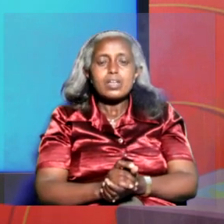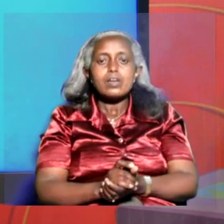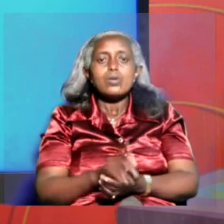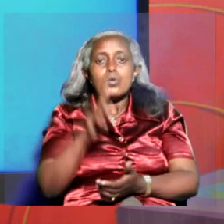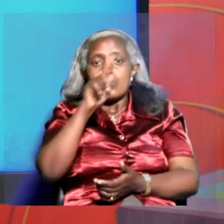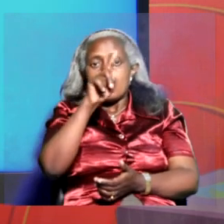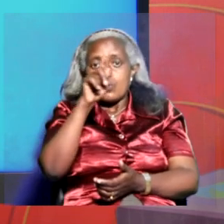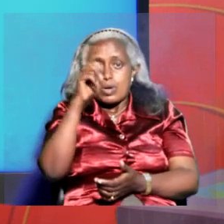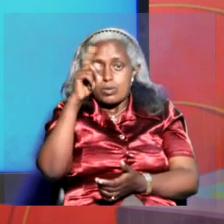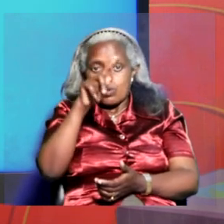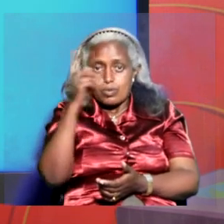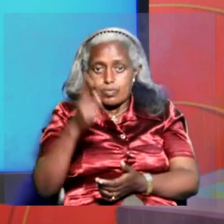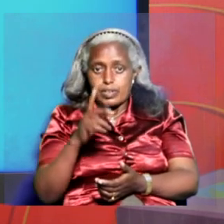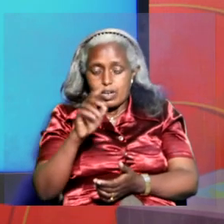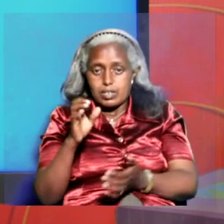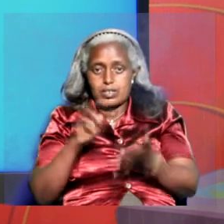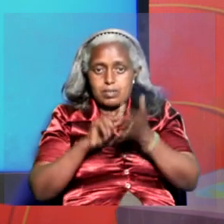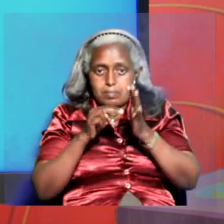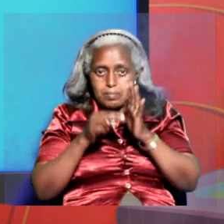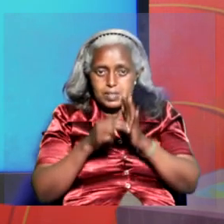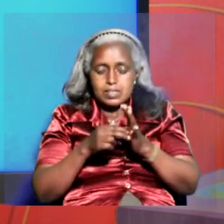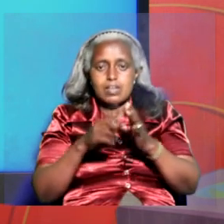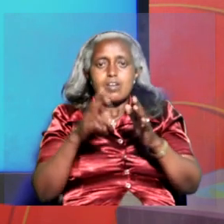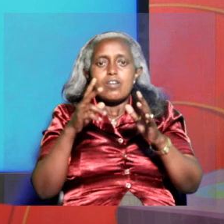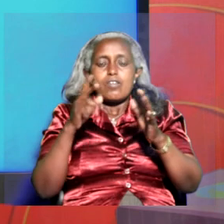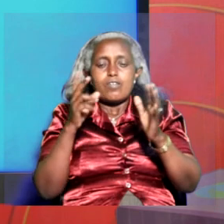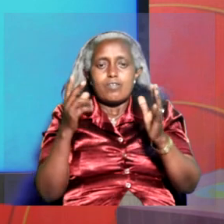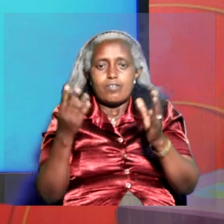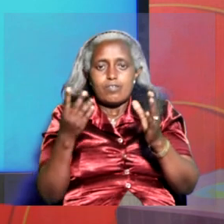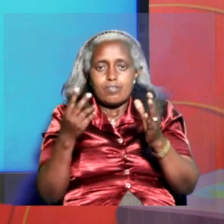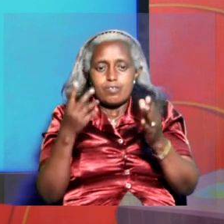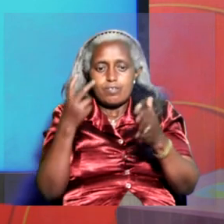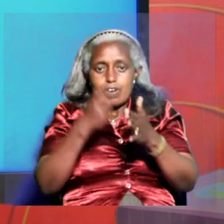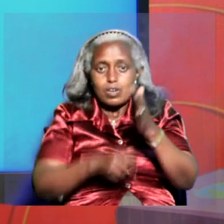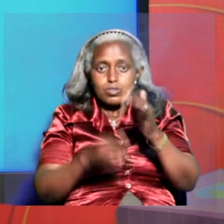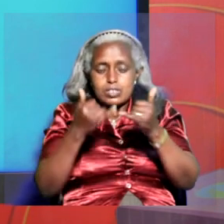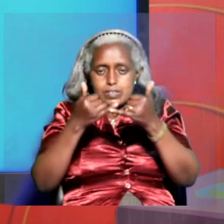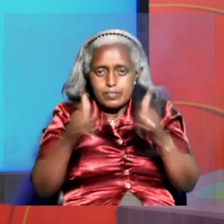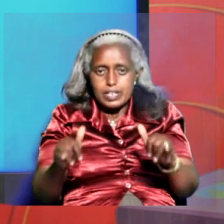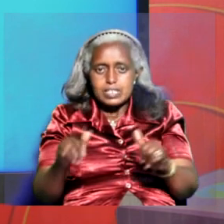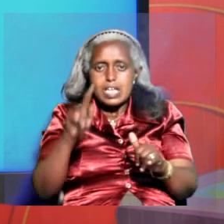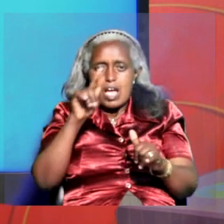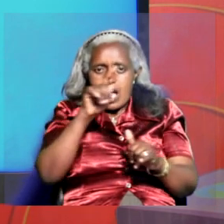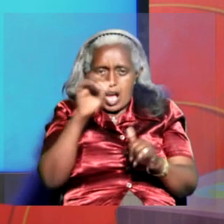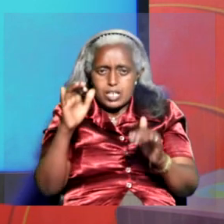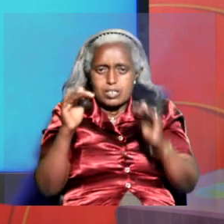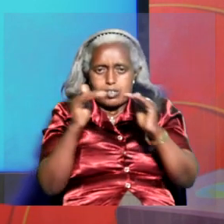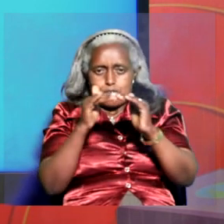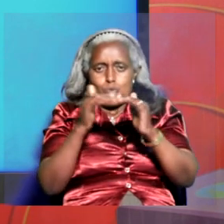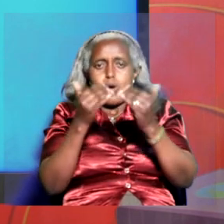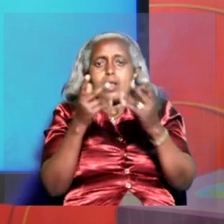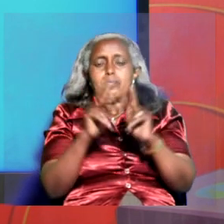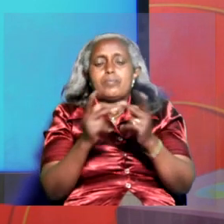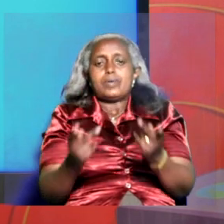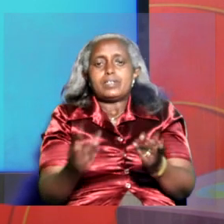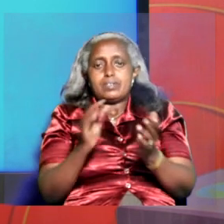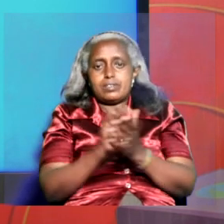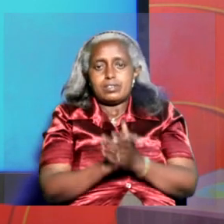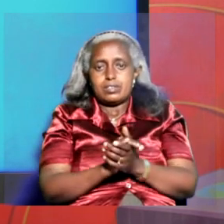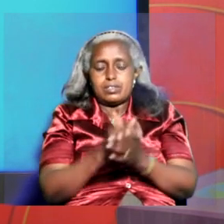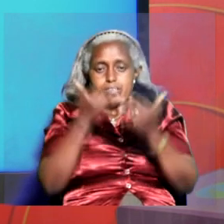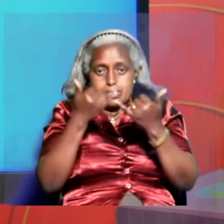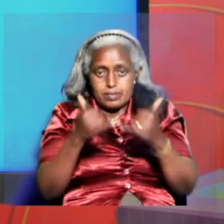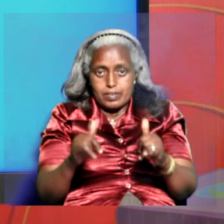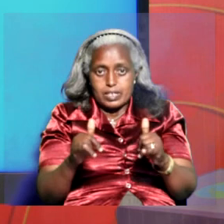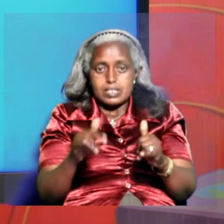Percentiles are values that divide set of data into 100 equal parts. It